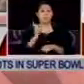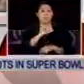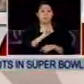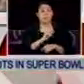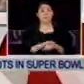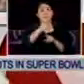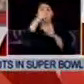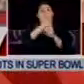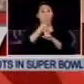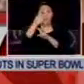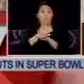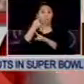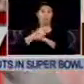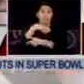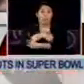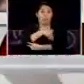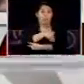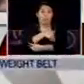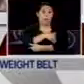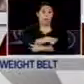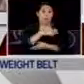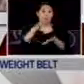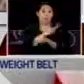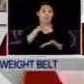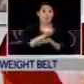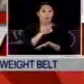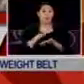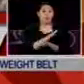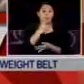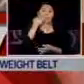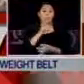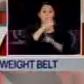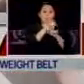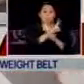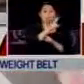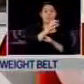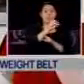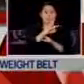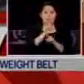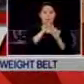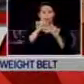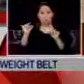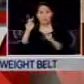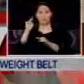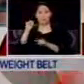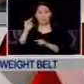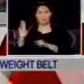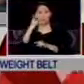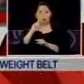for January 2005 to December 2010 and December 2011 of bank account number